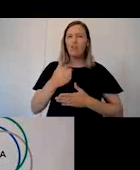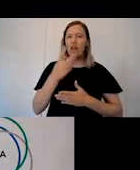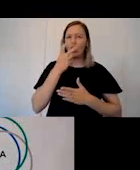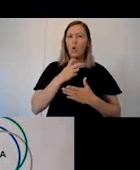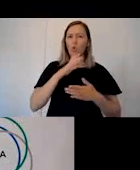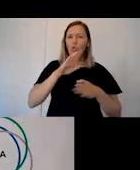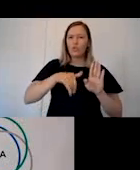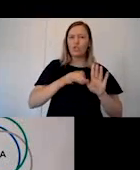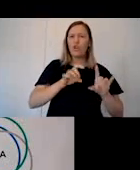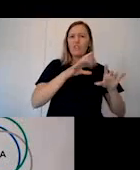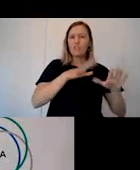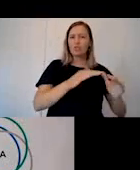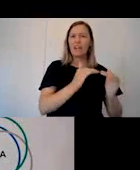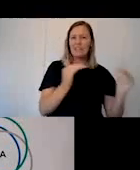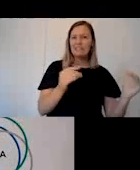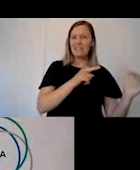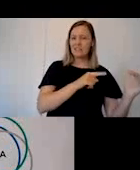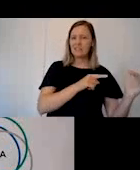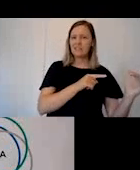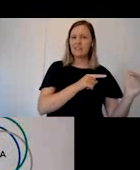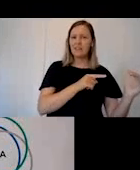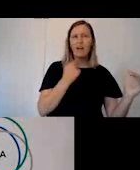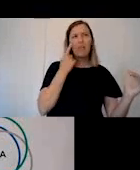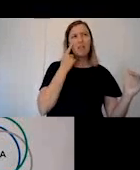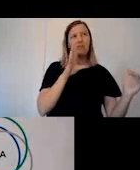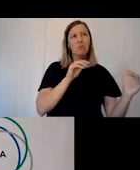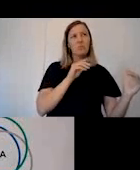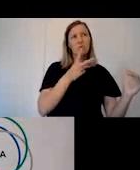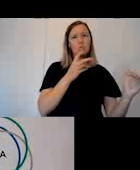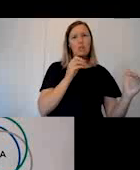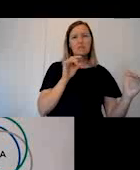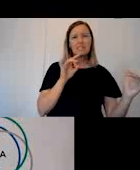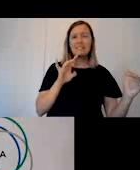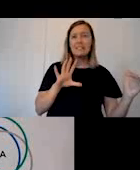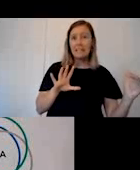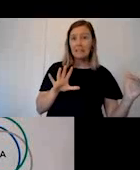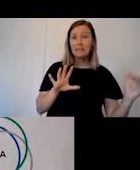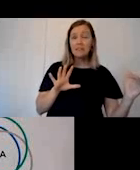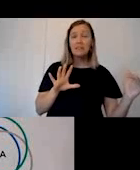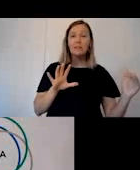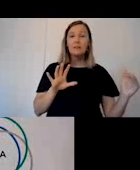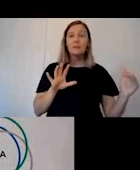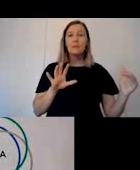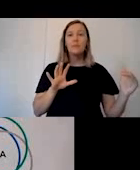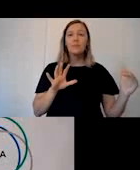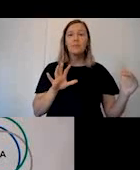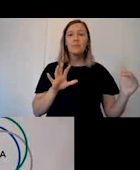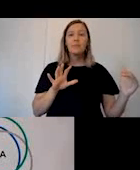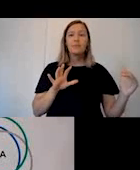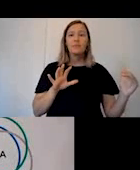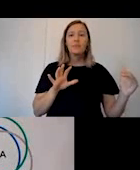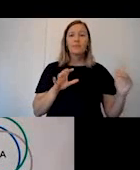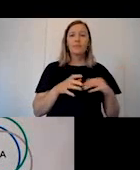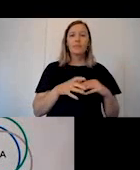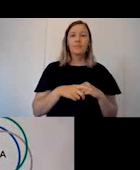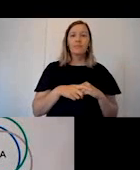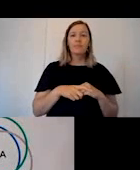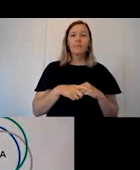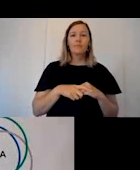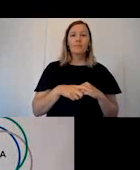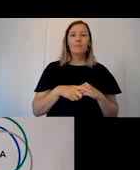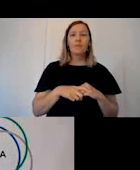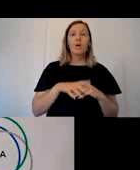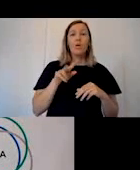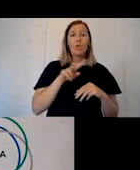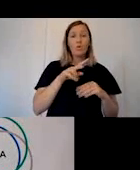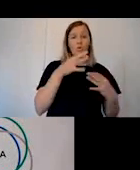Australian standards. I think it was about 2010, something like that. Are those two documents, the